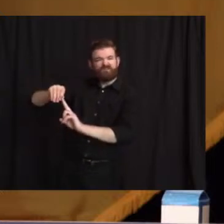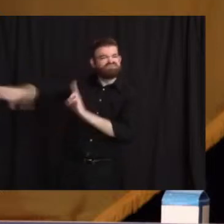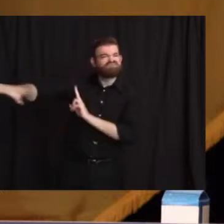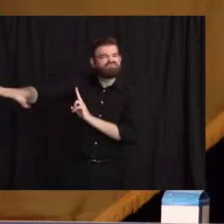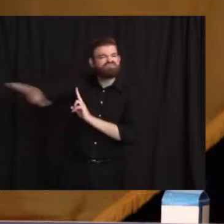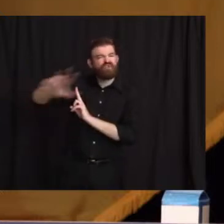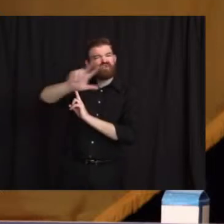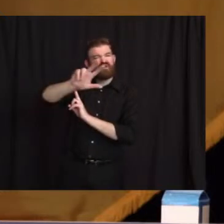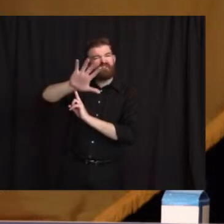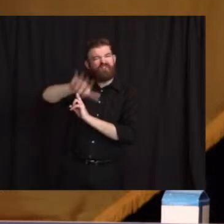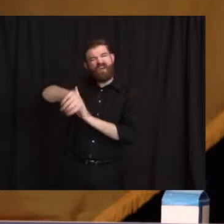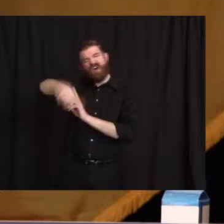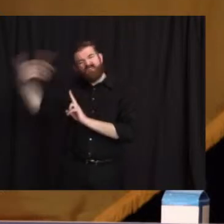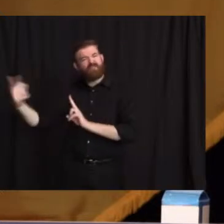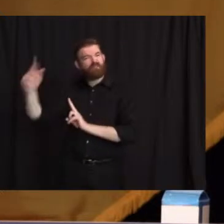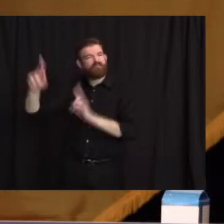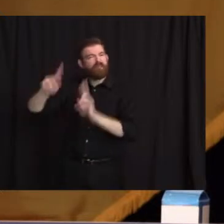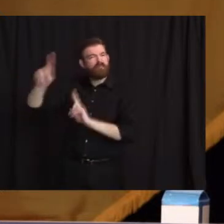deaths occurred.